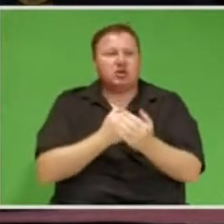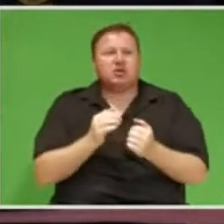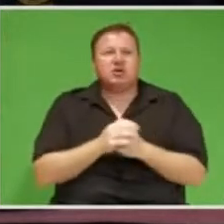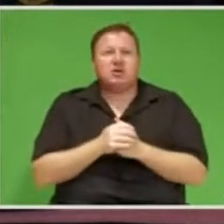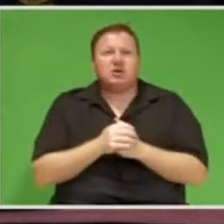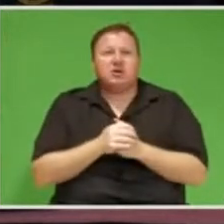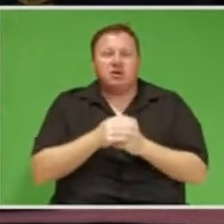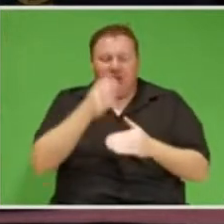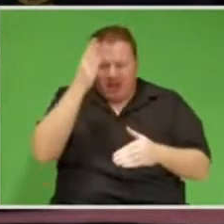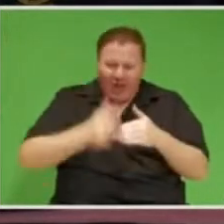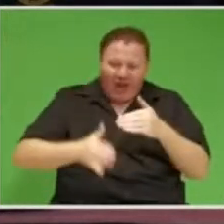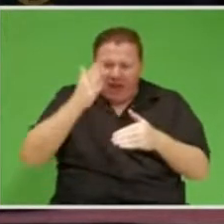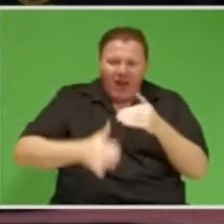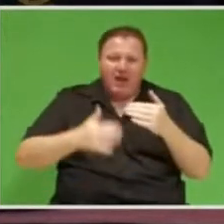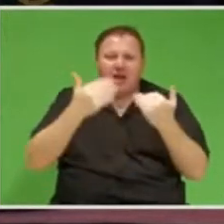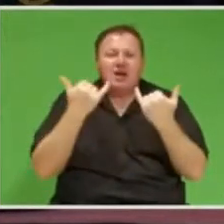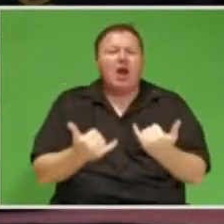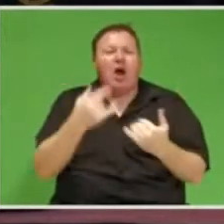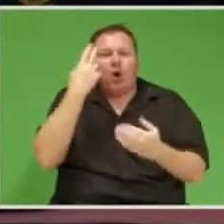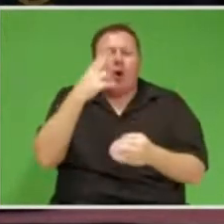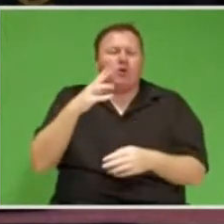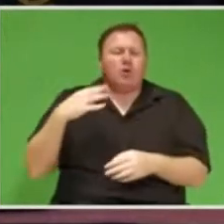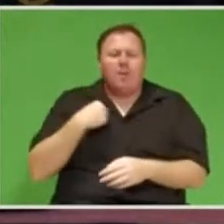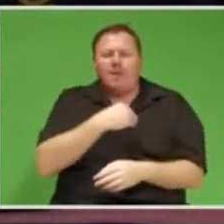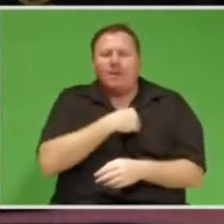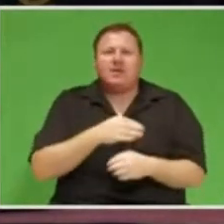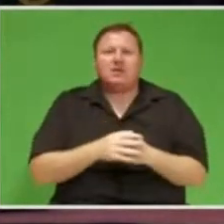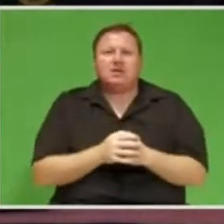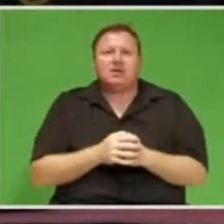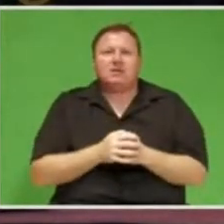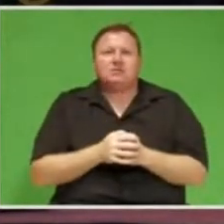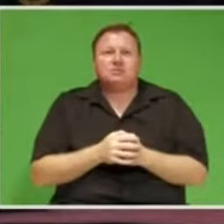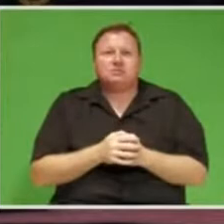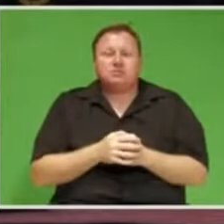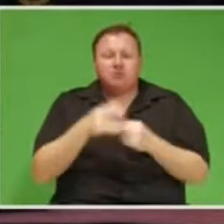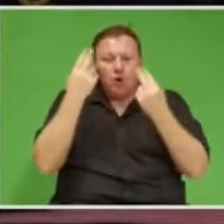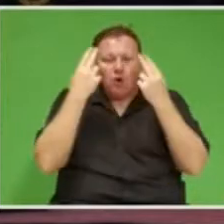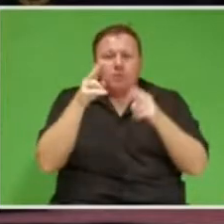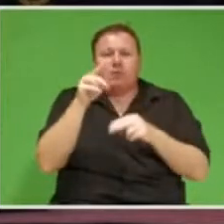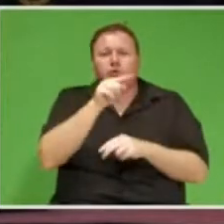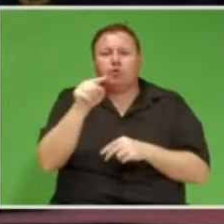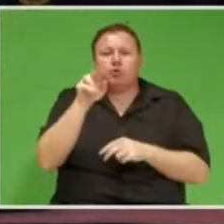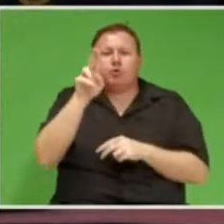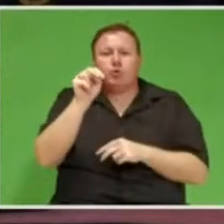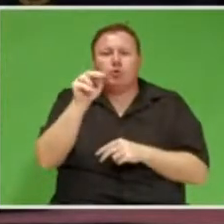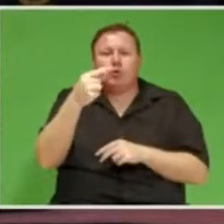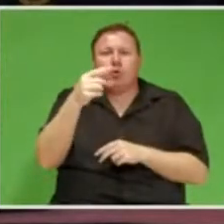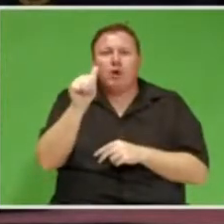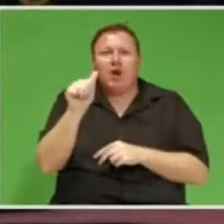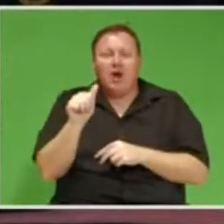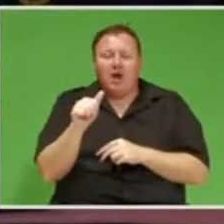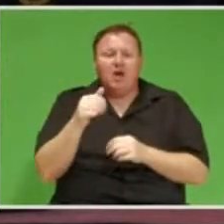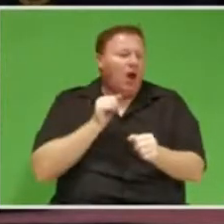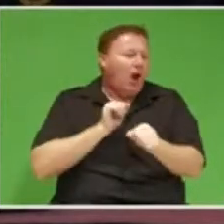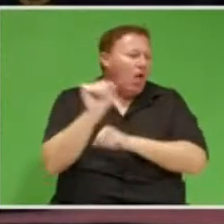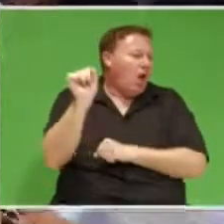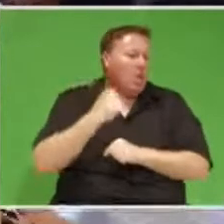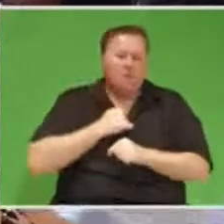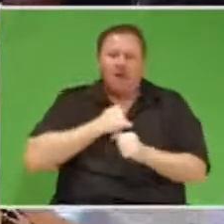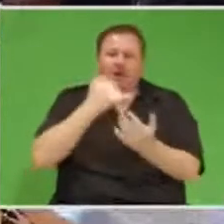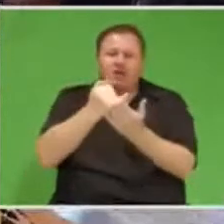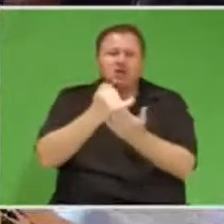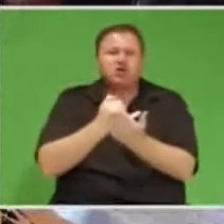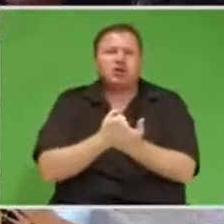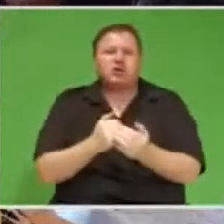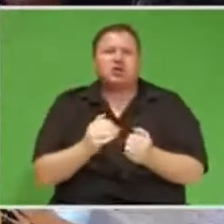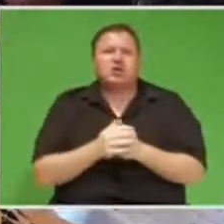an end now, honorable members. Honorable Zungula defied my instruction. Will you